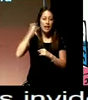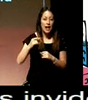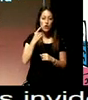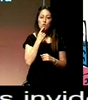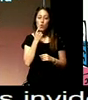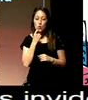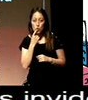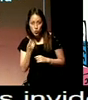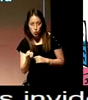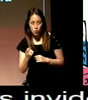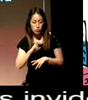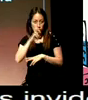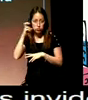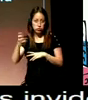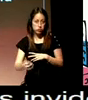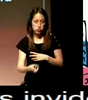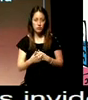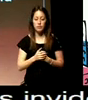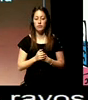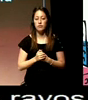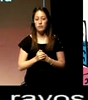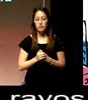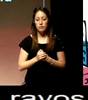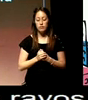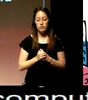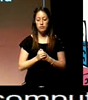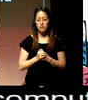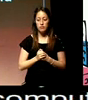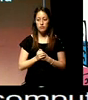RF technology is a good wireless solution.